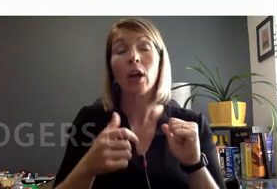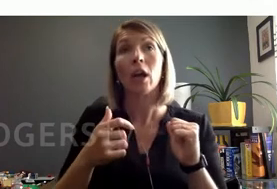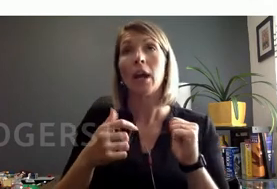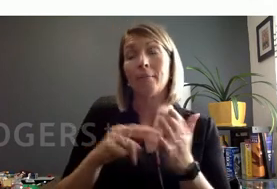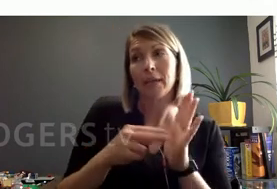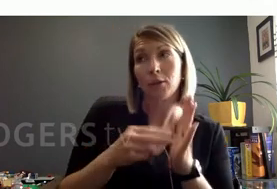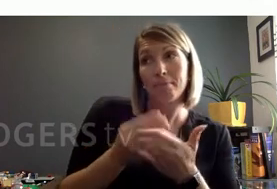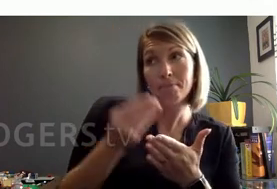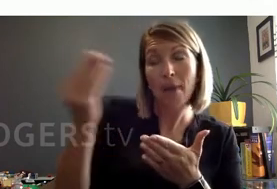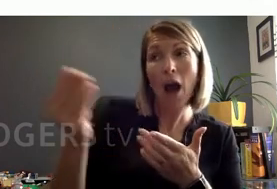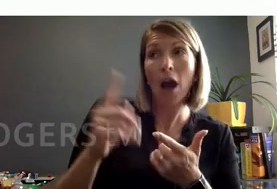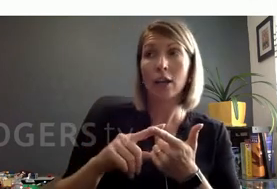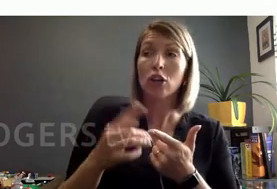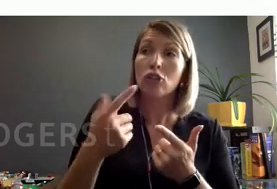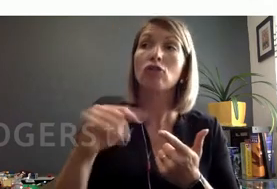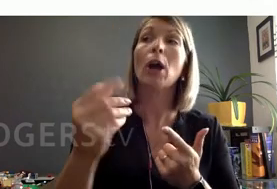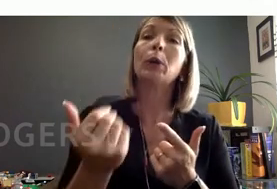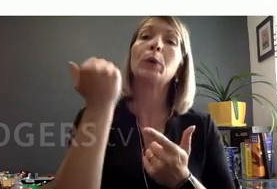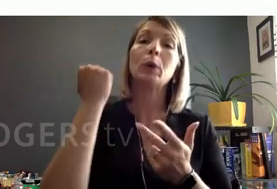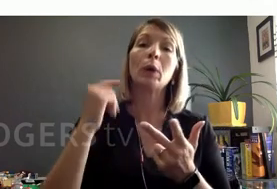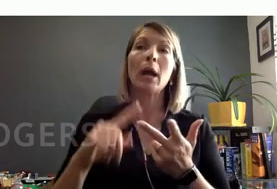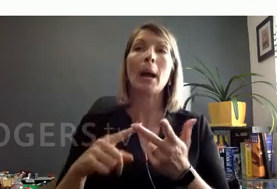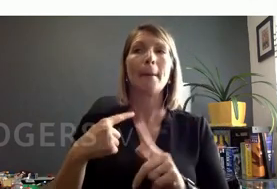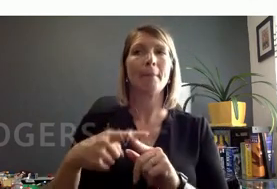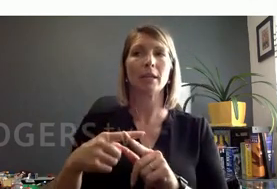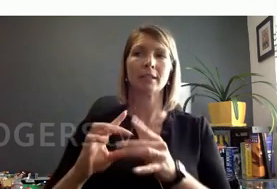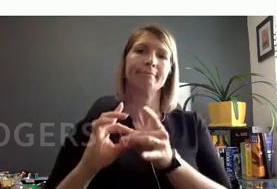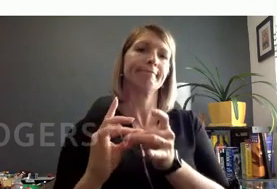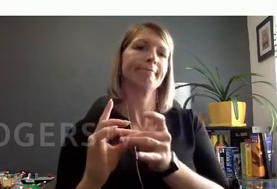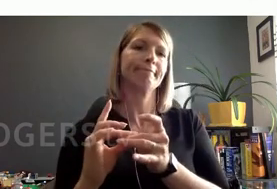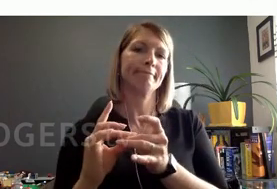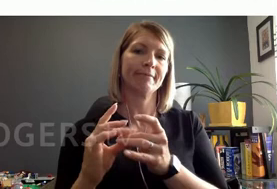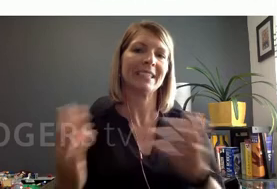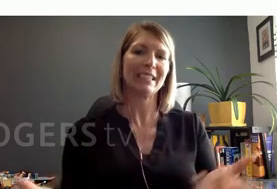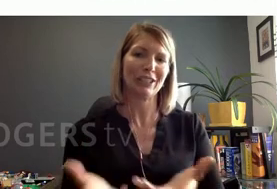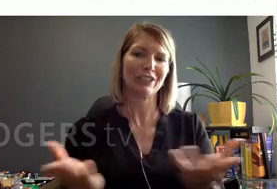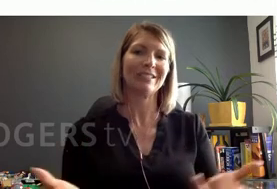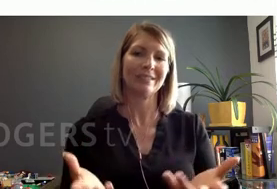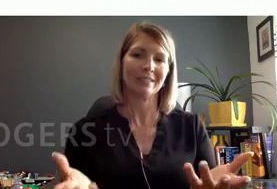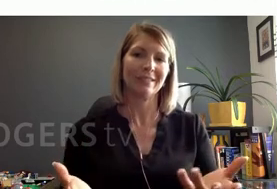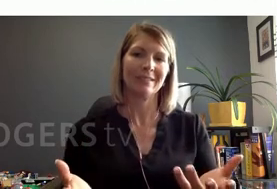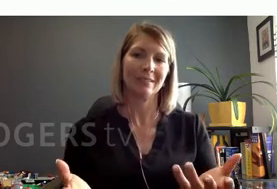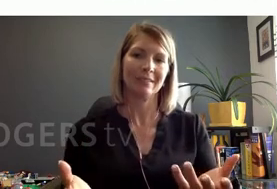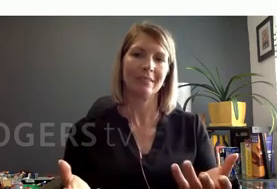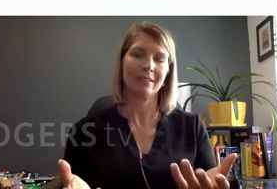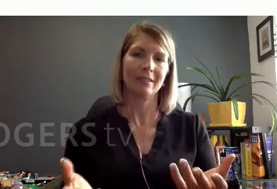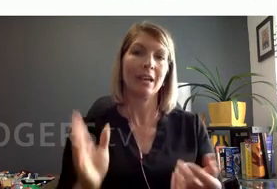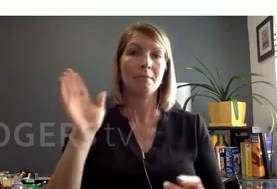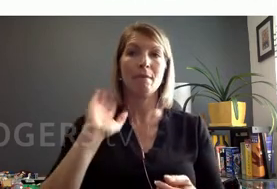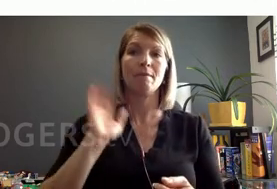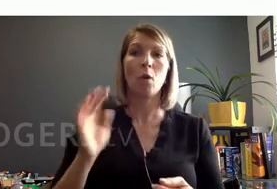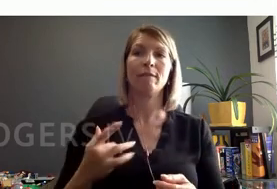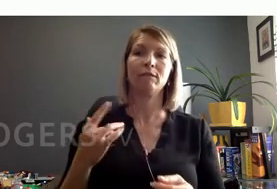vendors themselves to find their niche within this city where they might have been a little bit isolated before because they